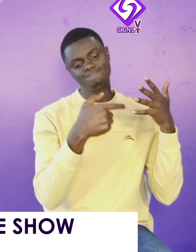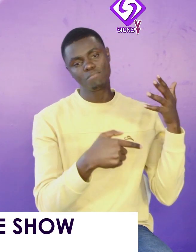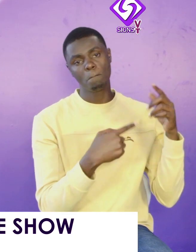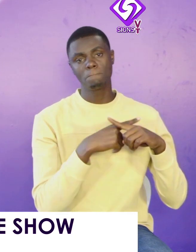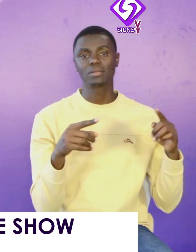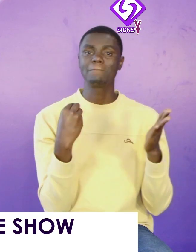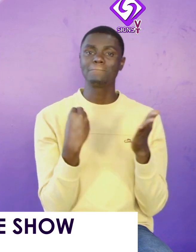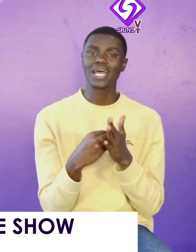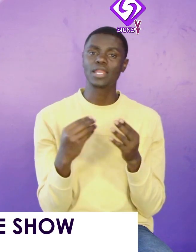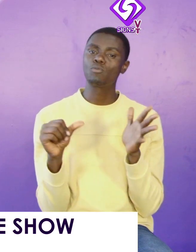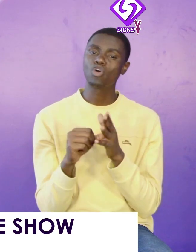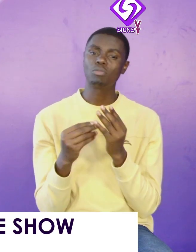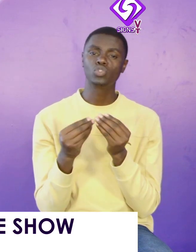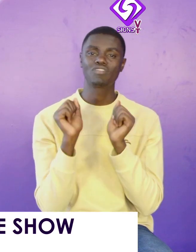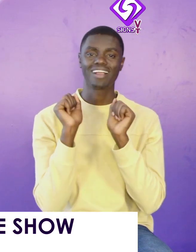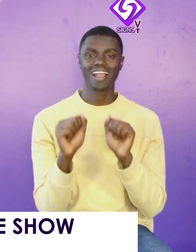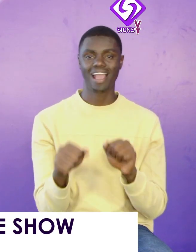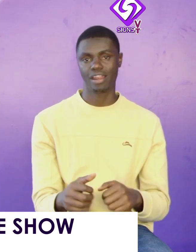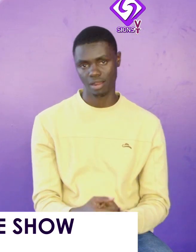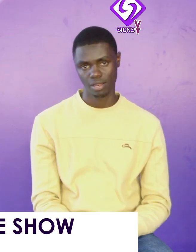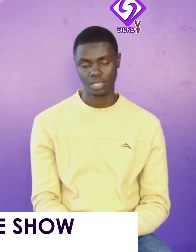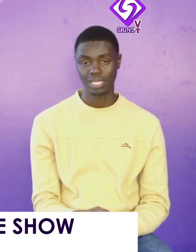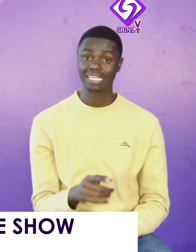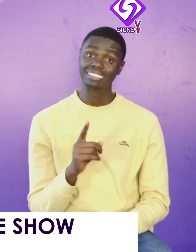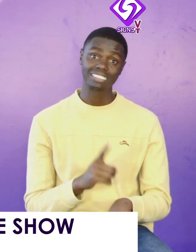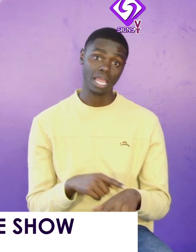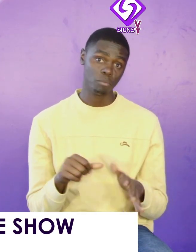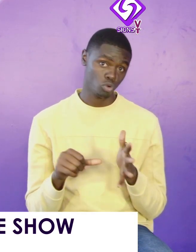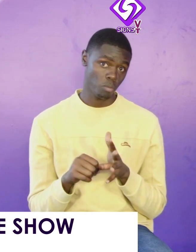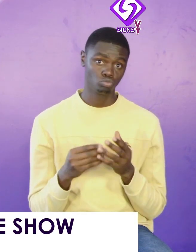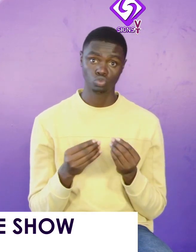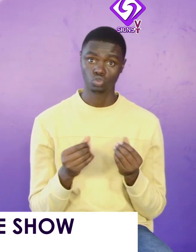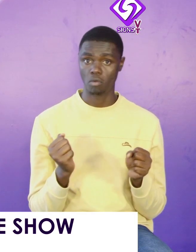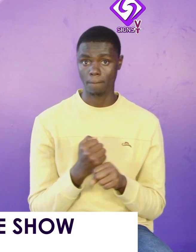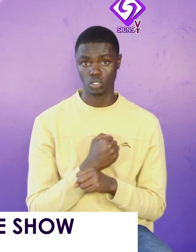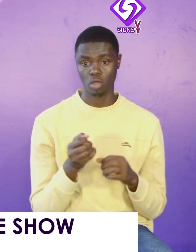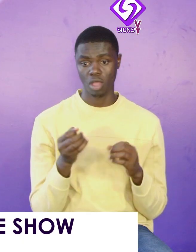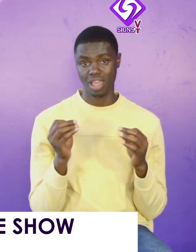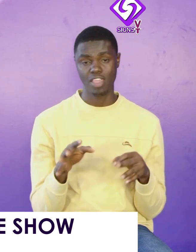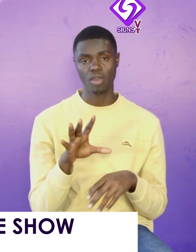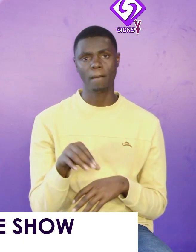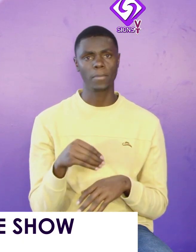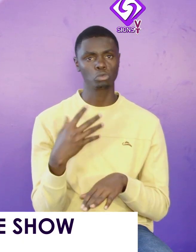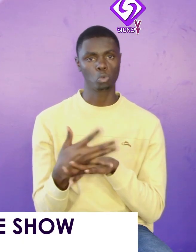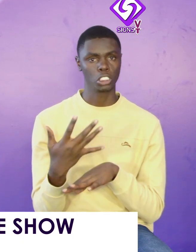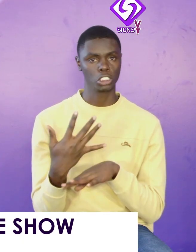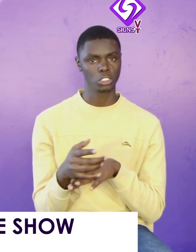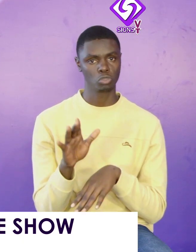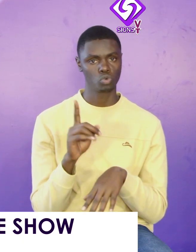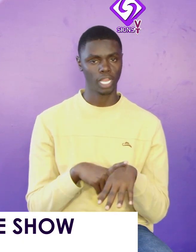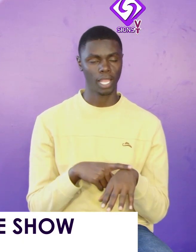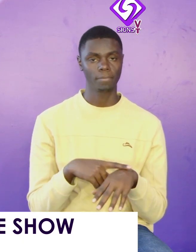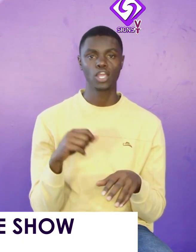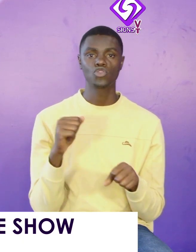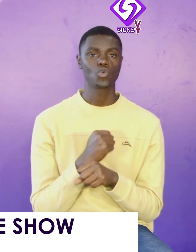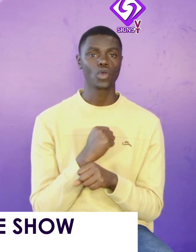money problems can be solved. But time problems cannot be solved. If someone takes away time from you, No, you